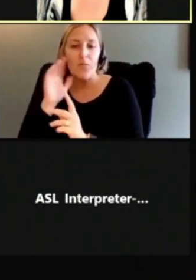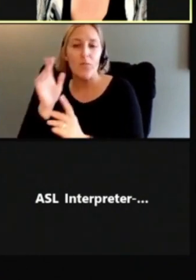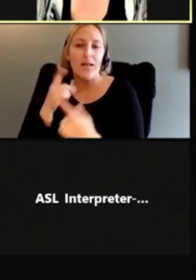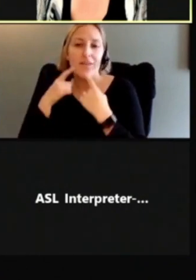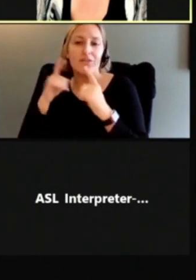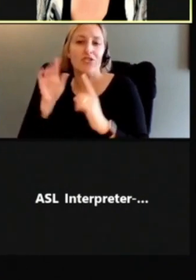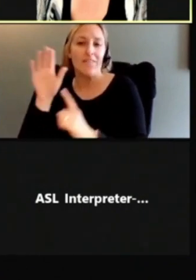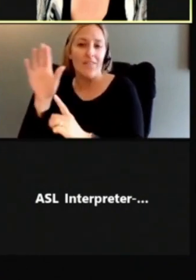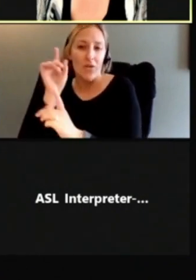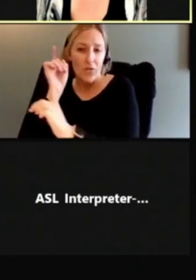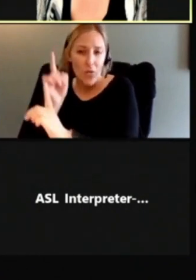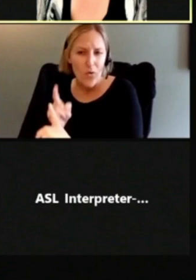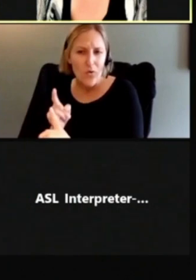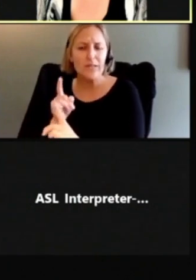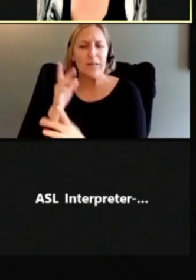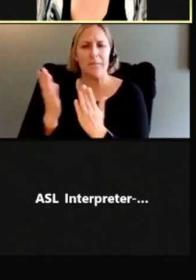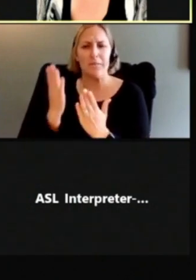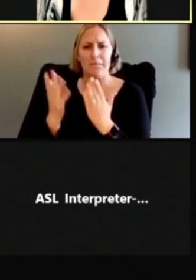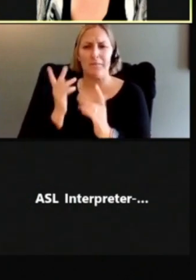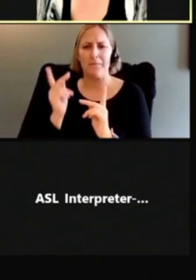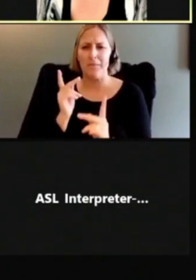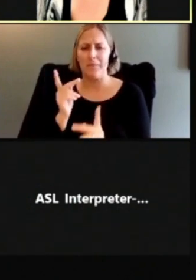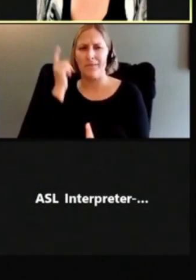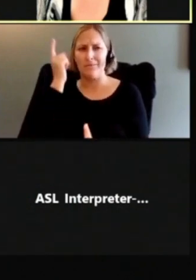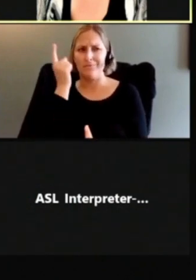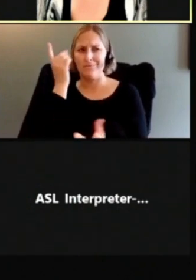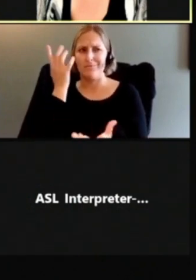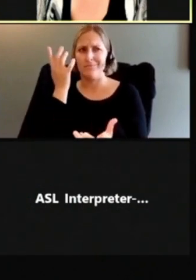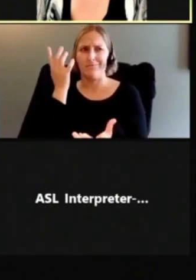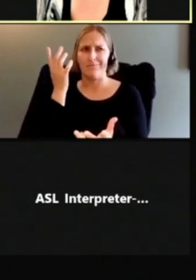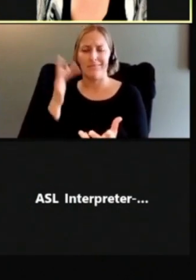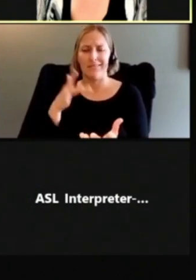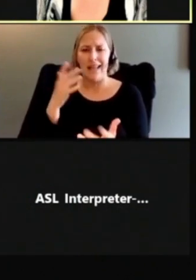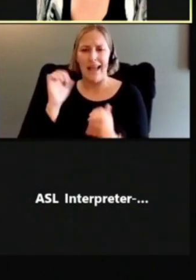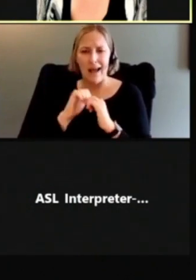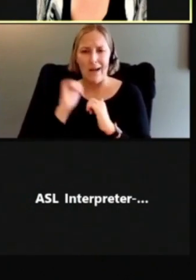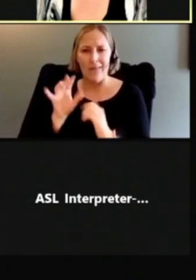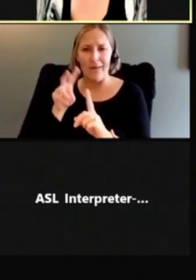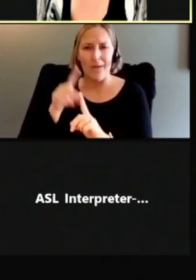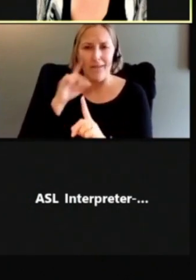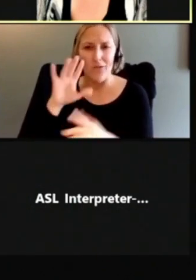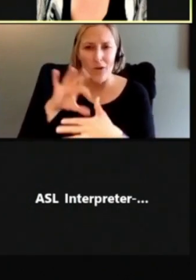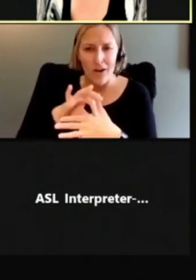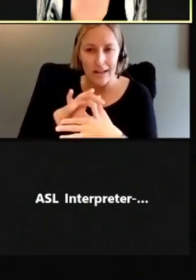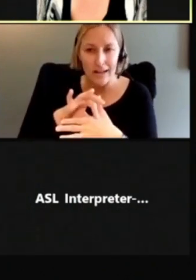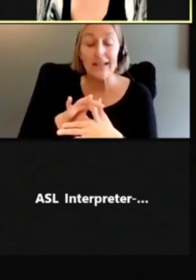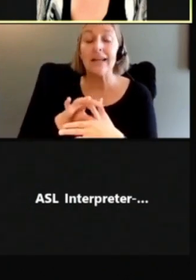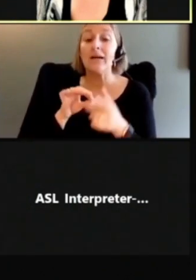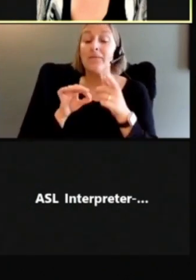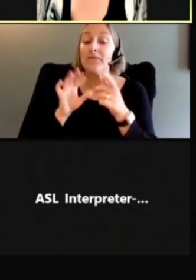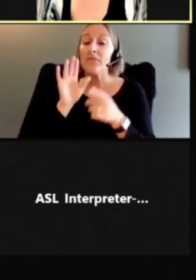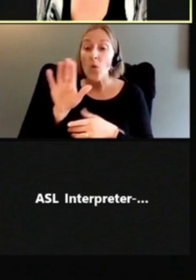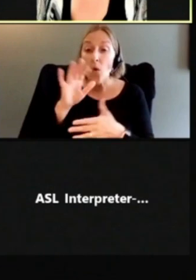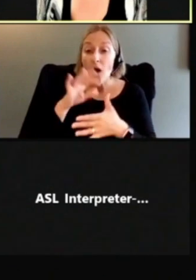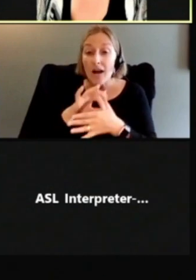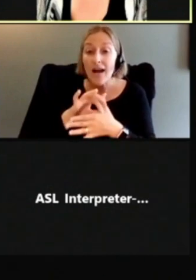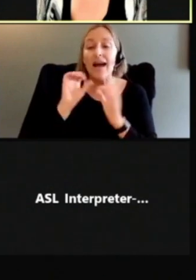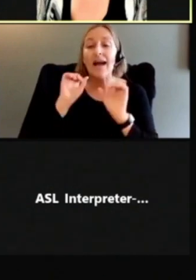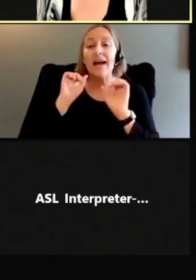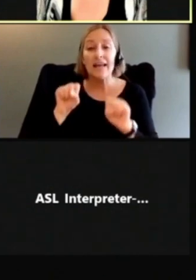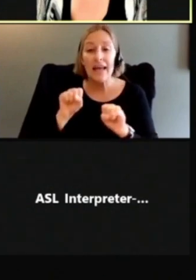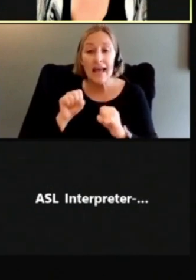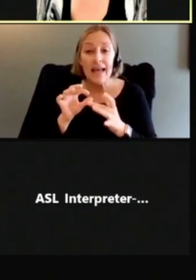have to do with content? And I'm going to tell you it has everything to do with content. Your content can help make or break